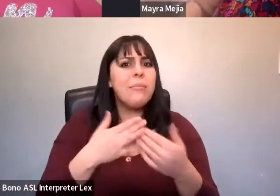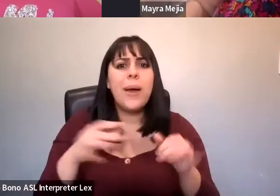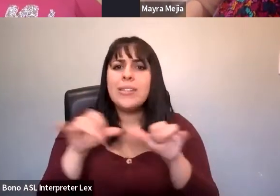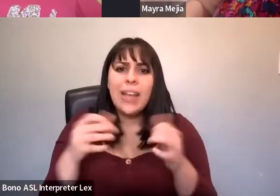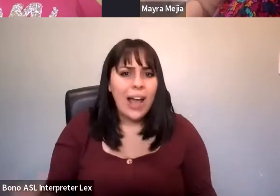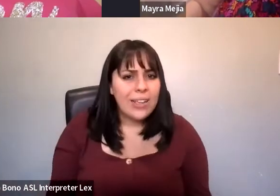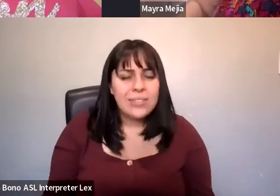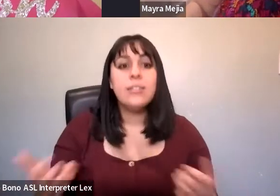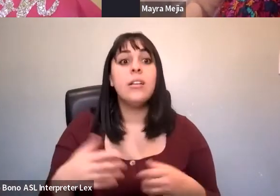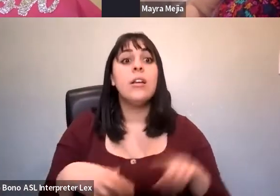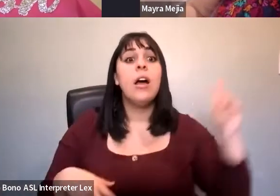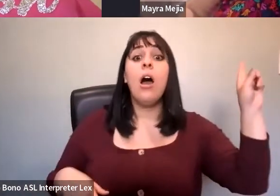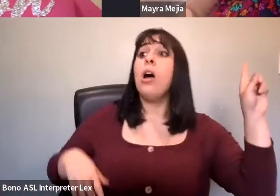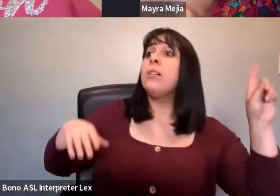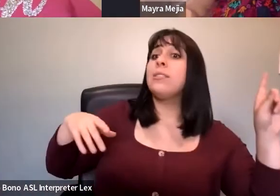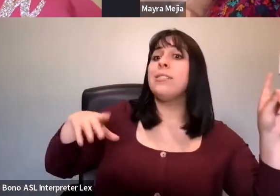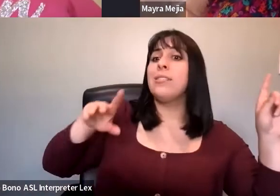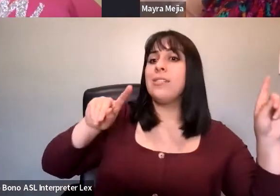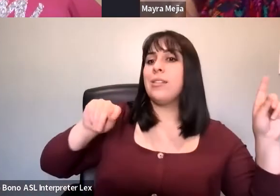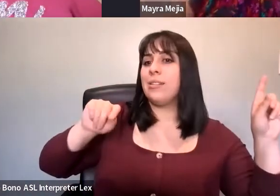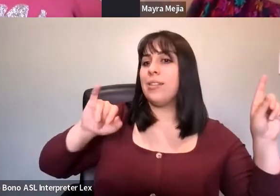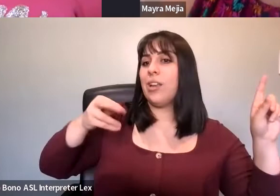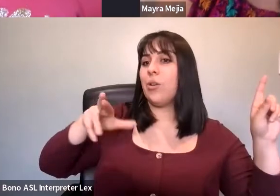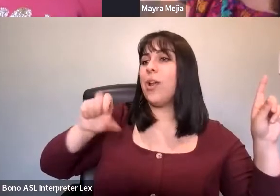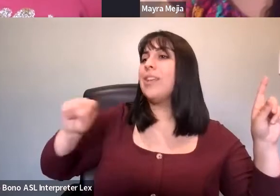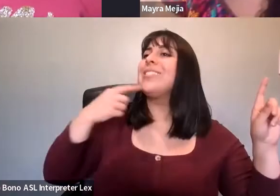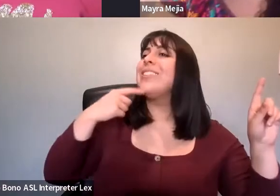Tiger said, do the merch for us, Mayra. I mean,